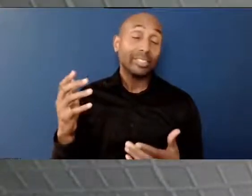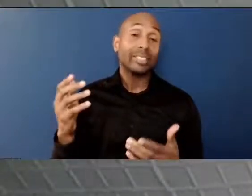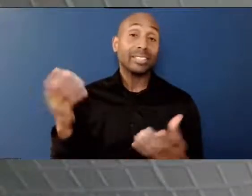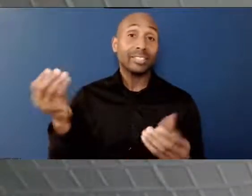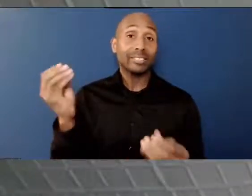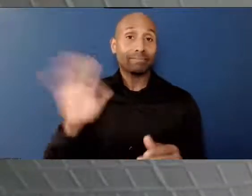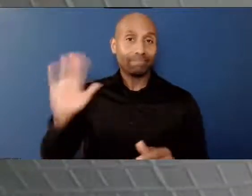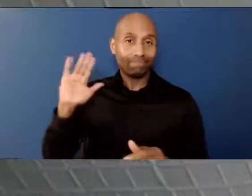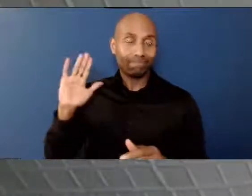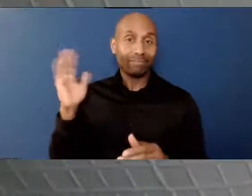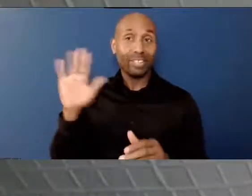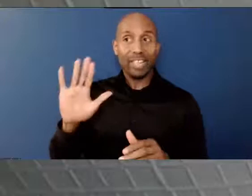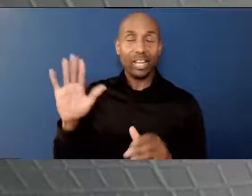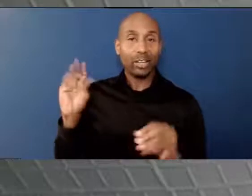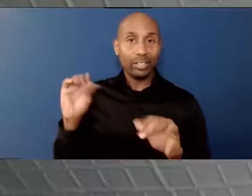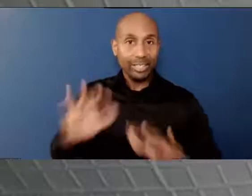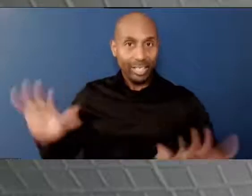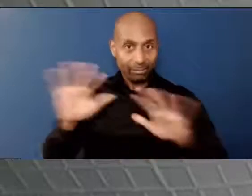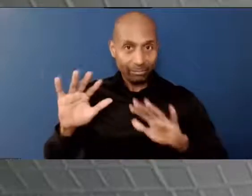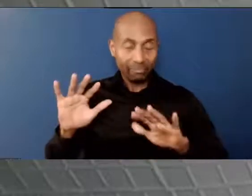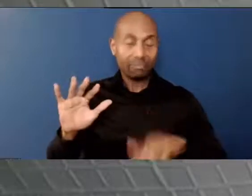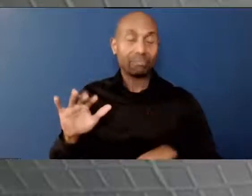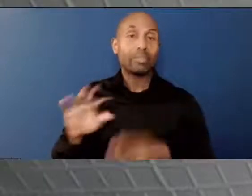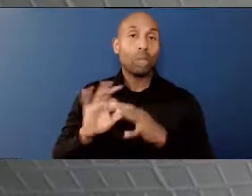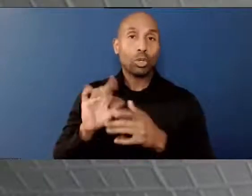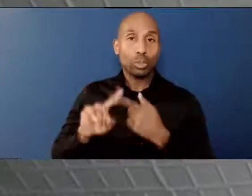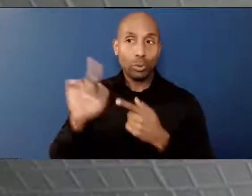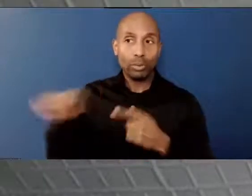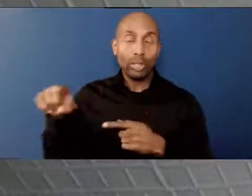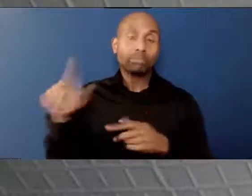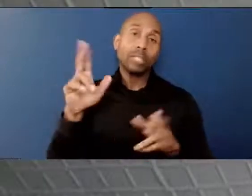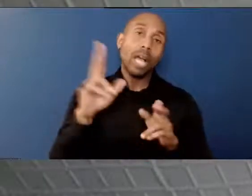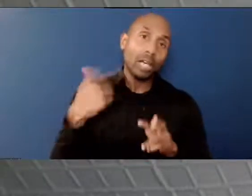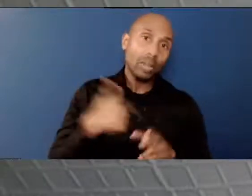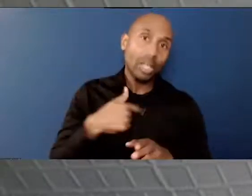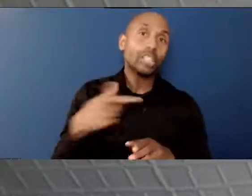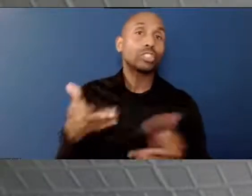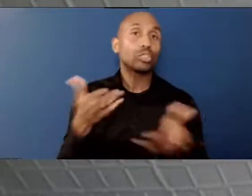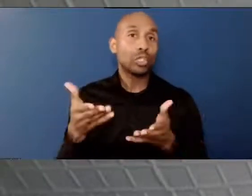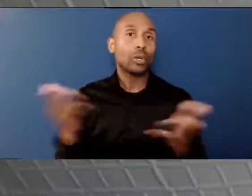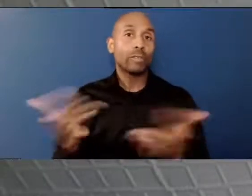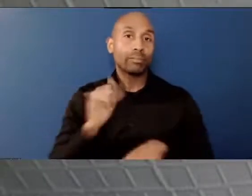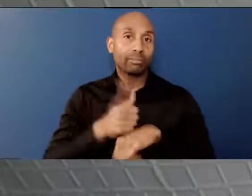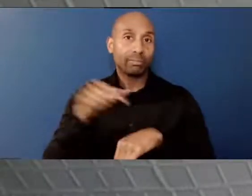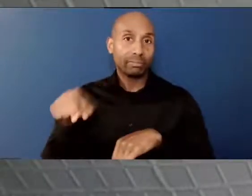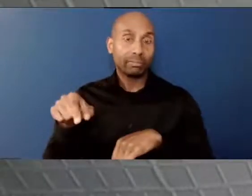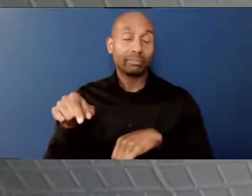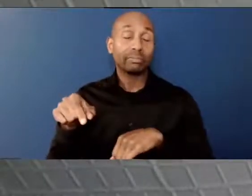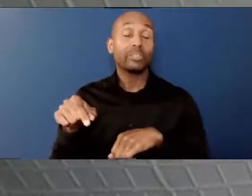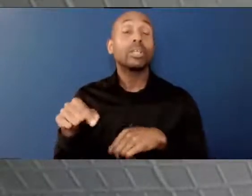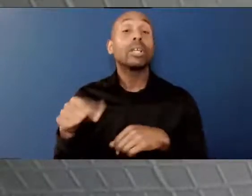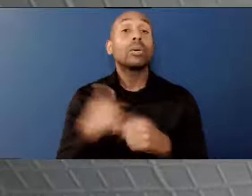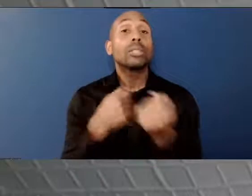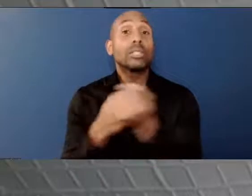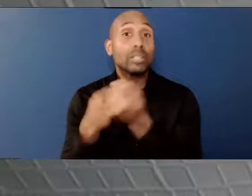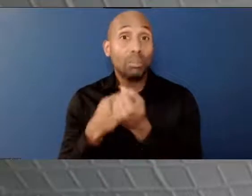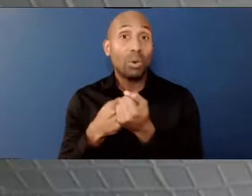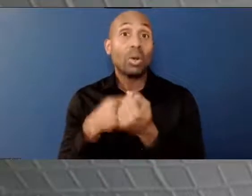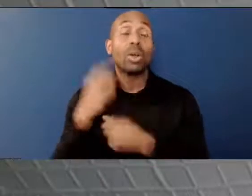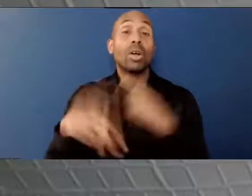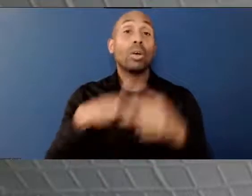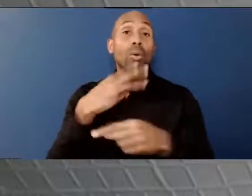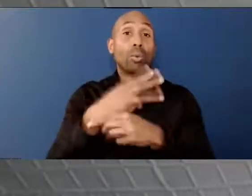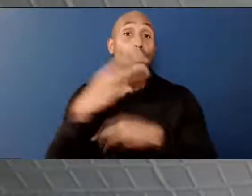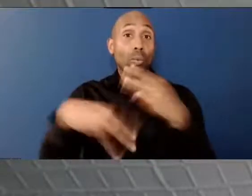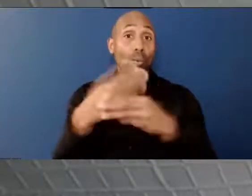work and serve on this land. We stand with the protesters across Canada and the globe demanding an end to racism, discrimination, and